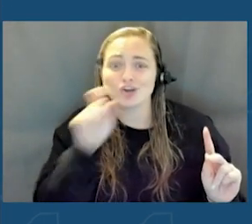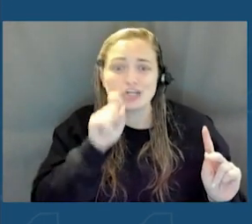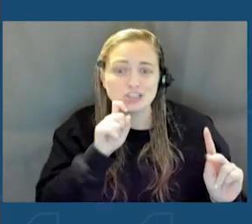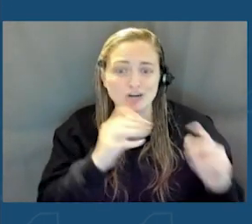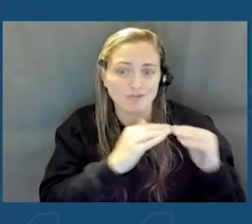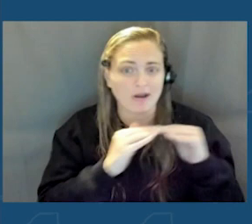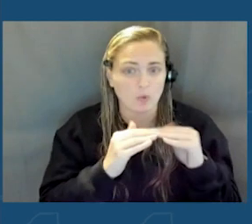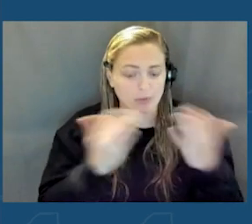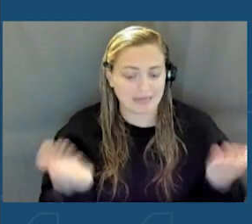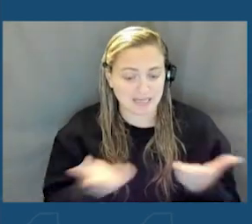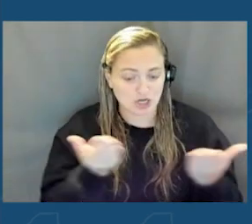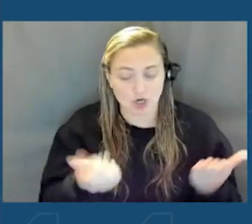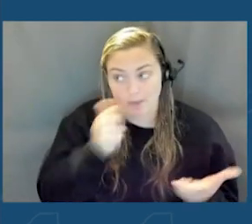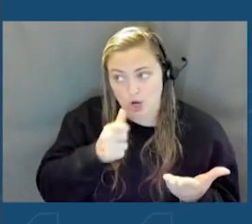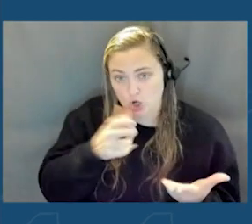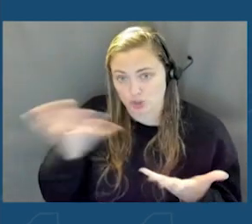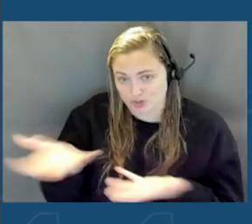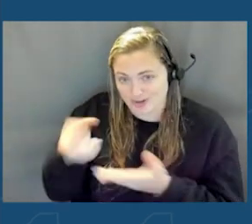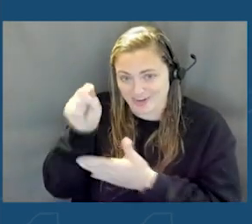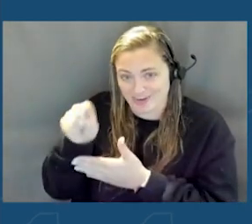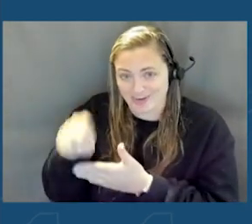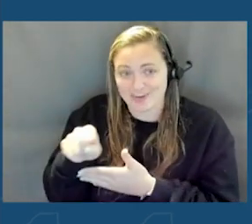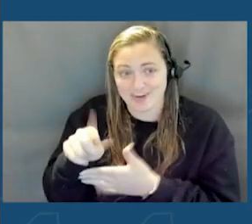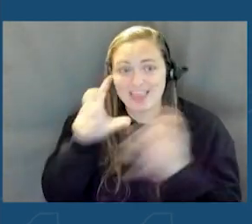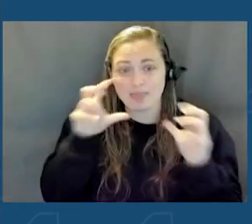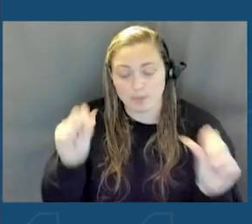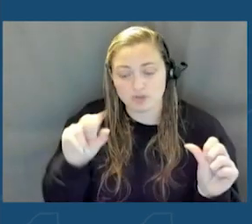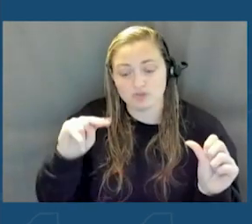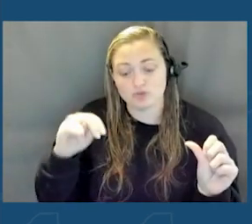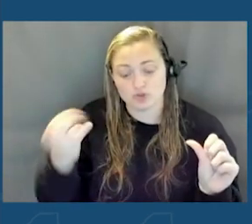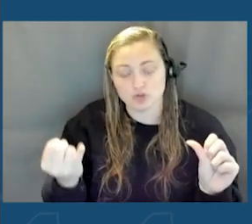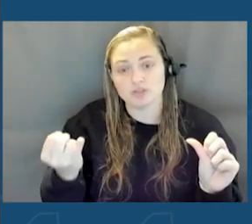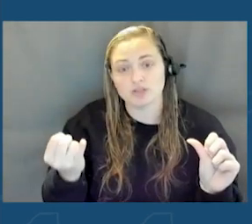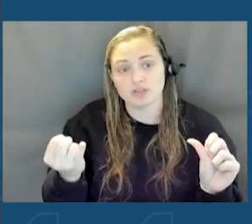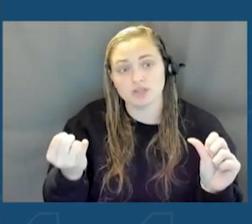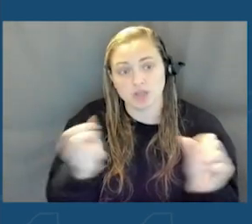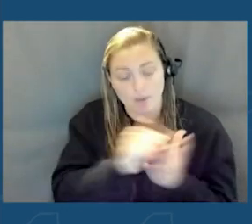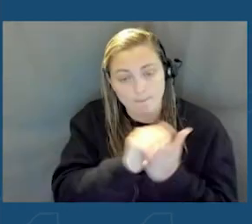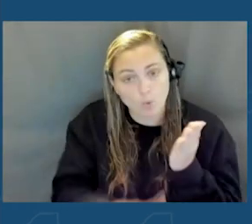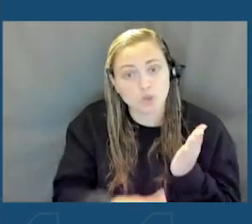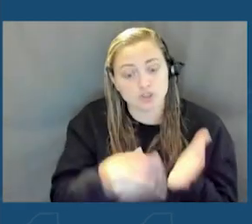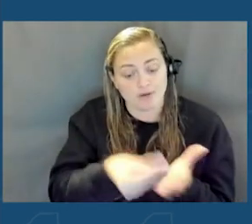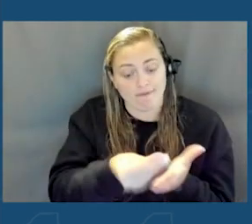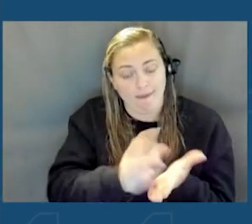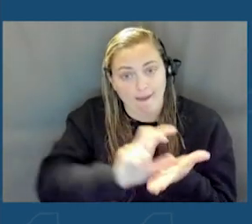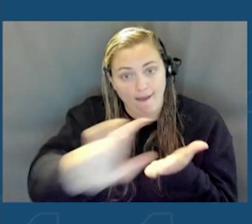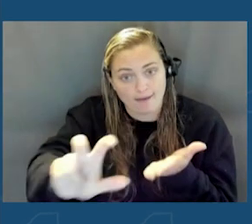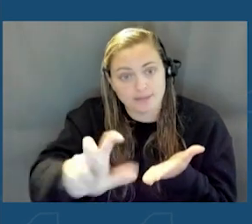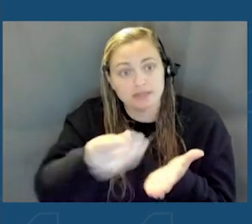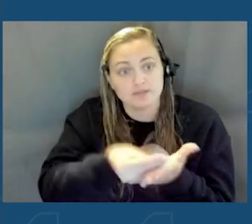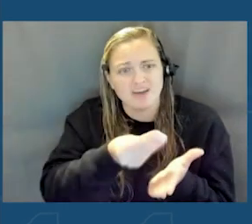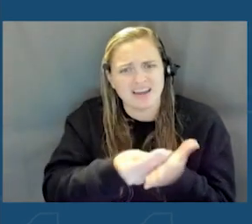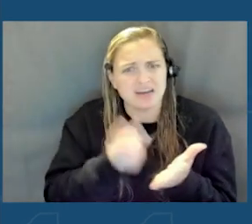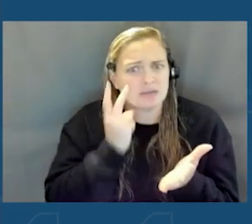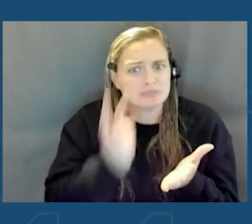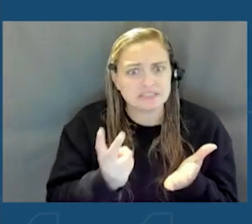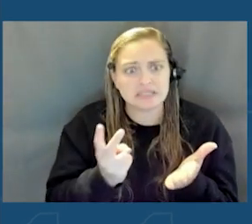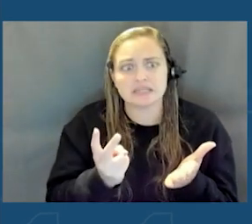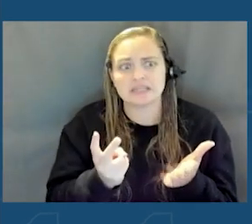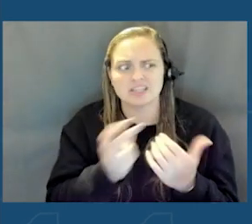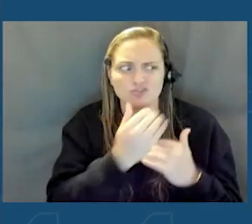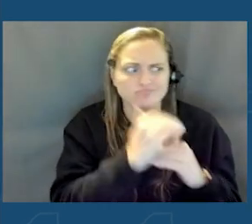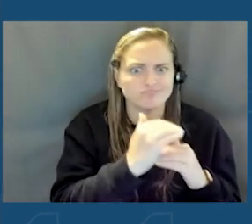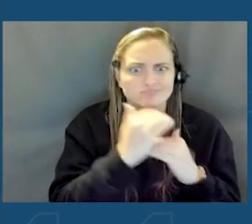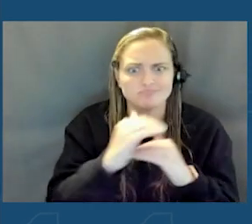here, and as the president of New Jersey Abortion Access Fund, where I'm witnessing the bubbling effect of restrictions